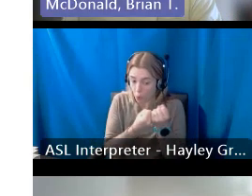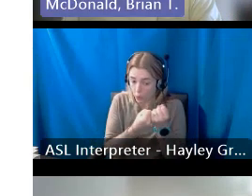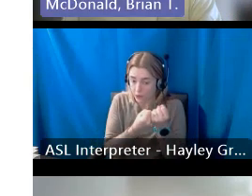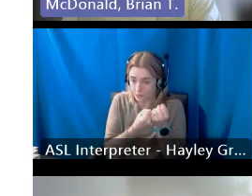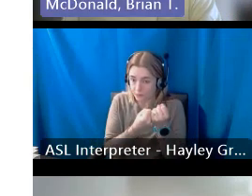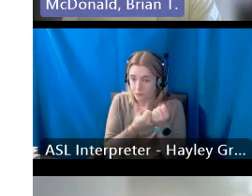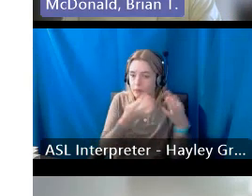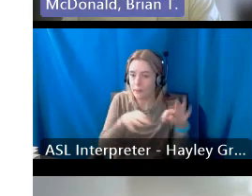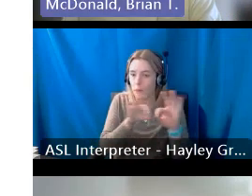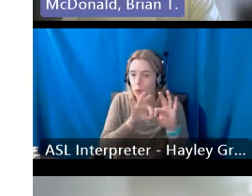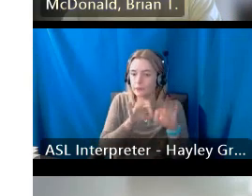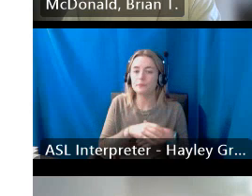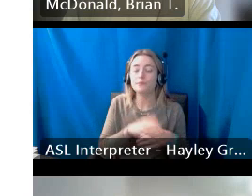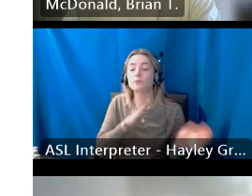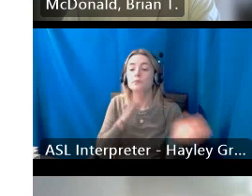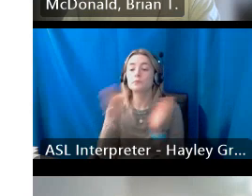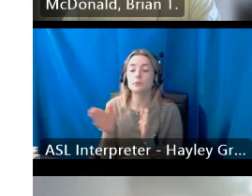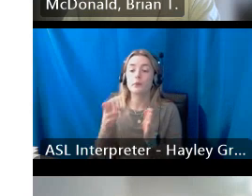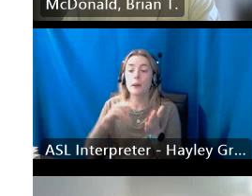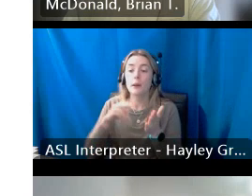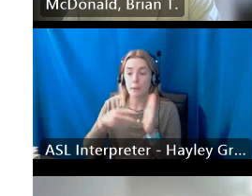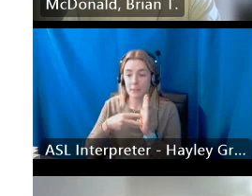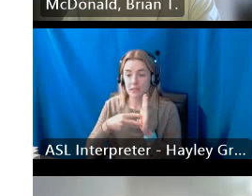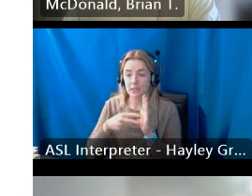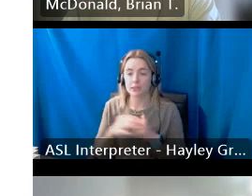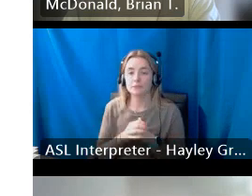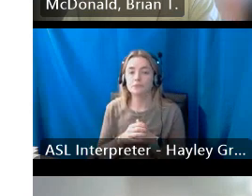And then the purpose.